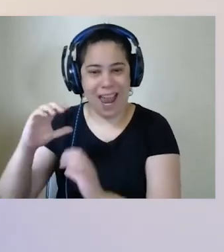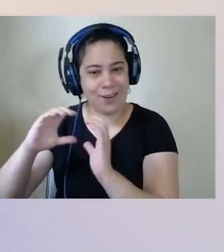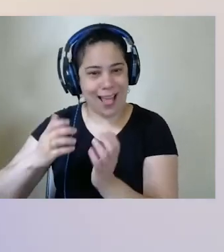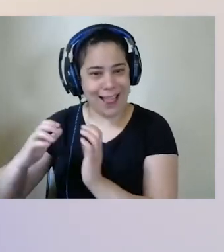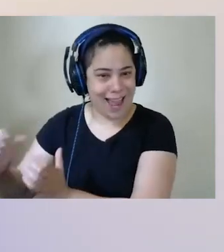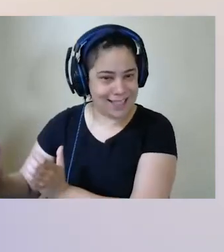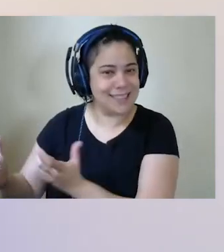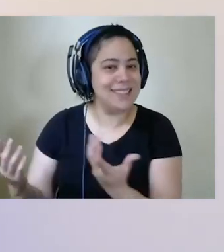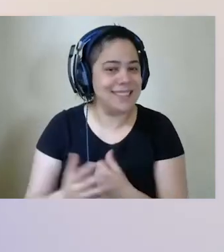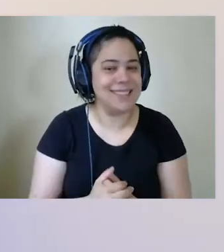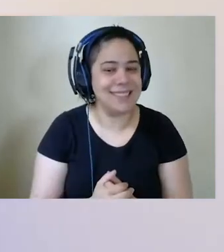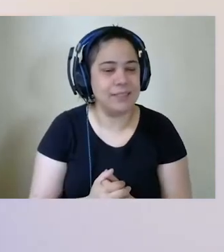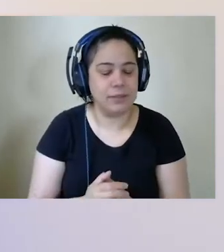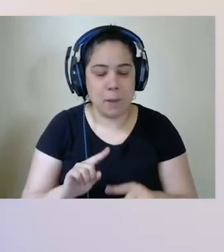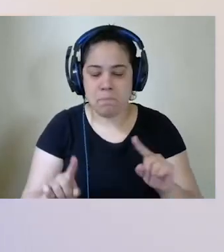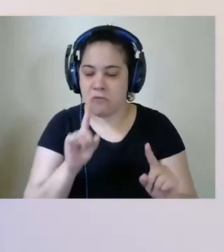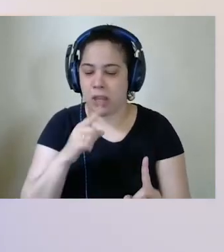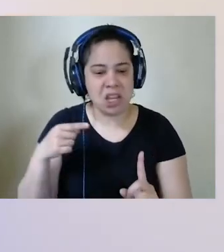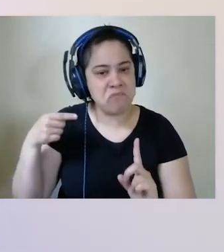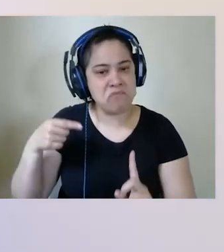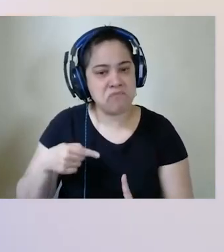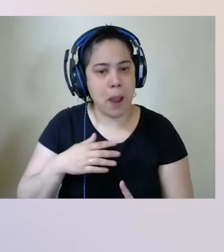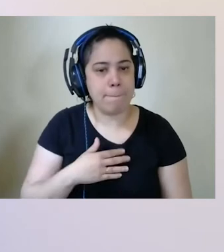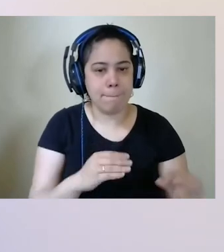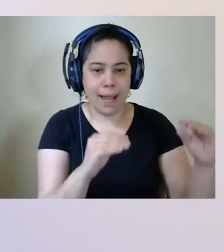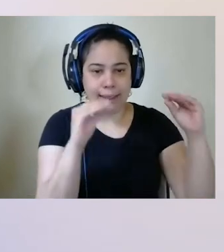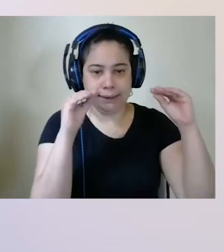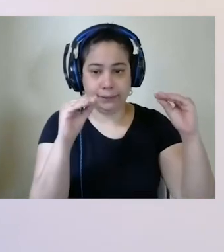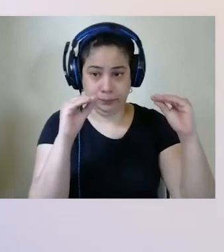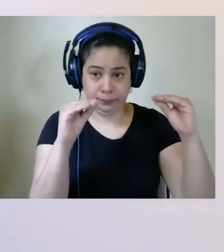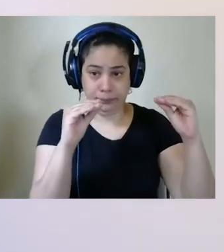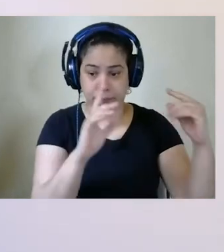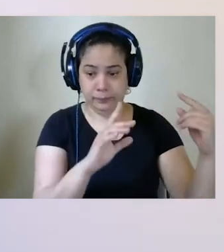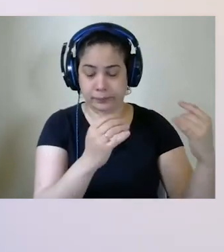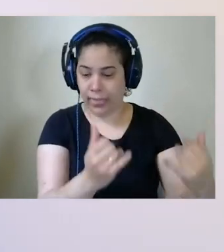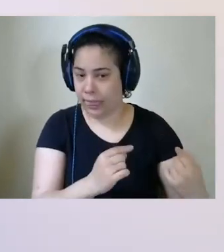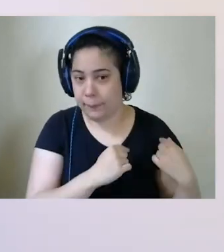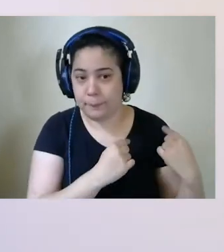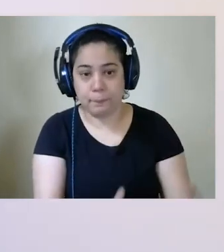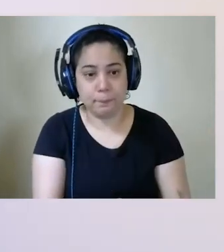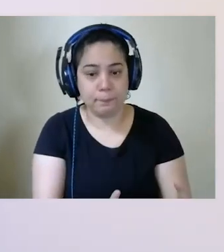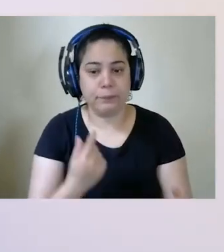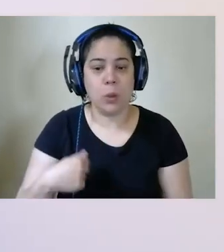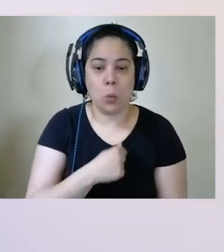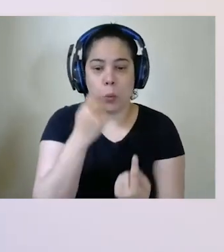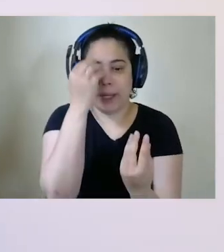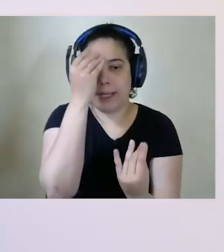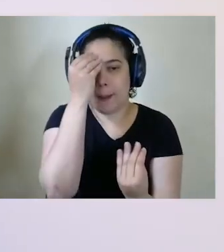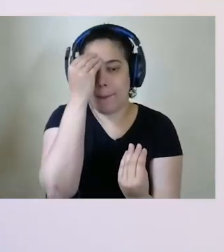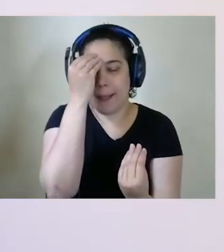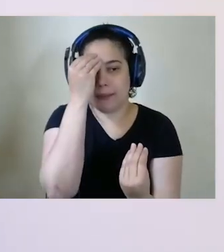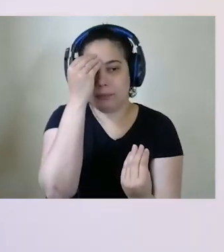basic premise of all of my teaching now is that what we have thought of as a